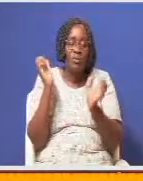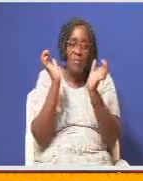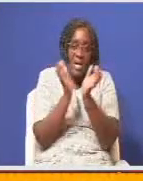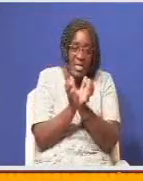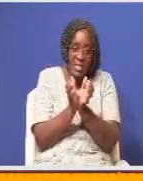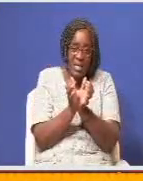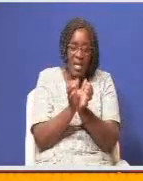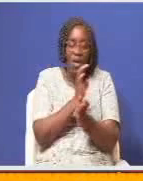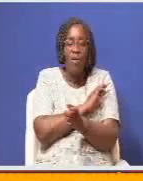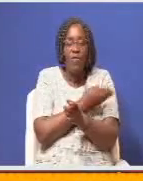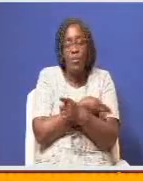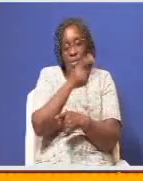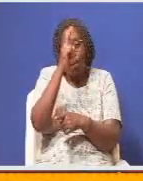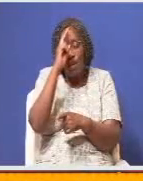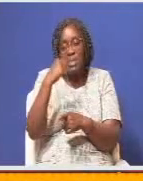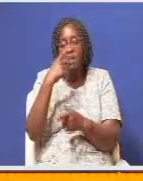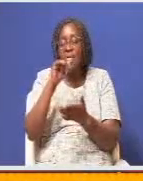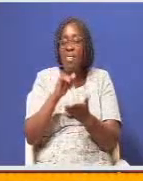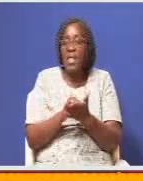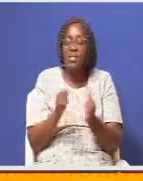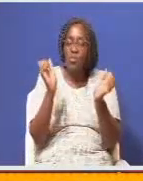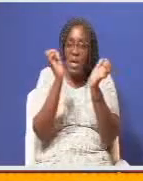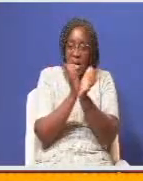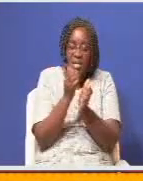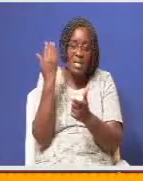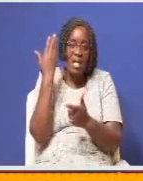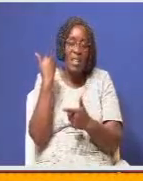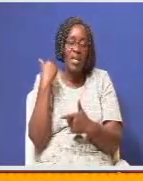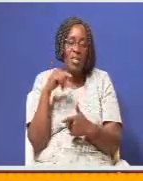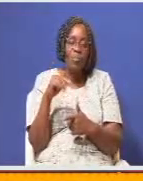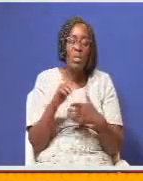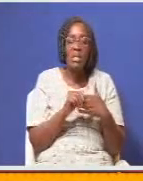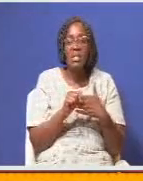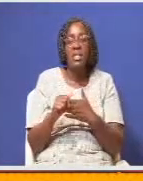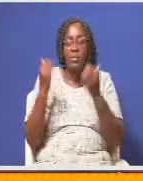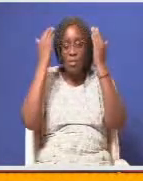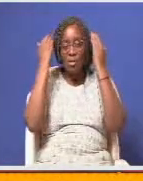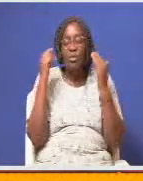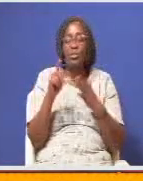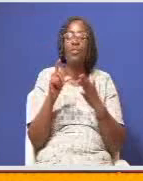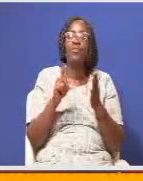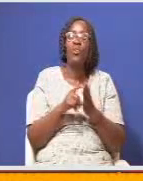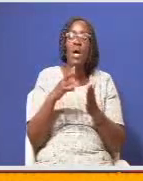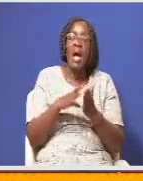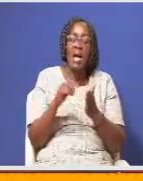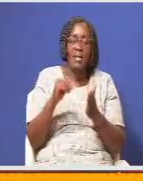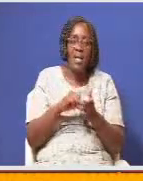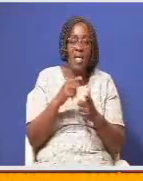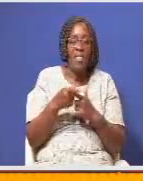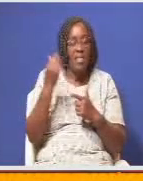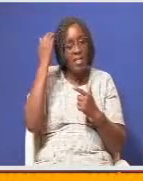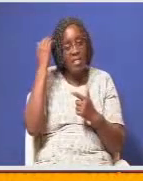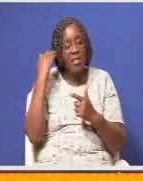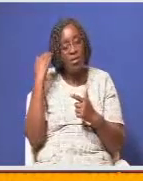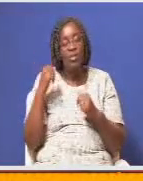for the mandate of the polices to arrest the criminals, take them to the court of law, and then the court of law deals with